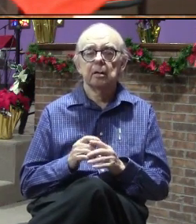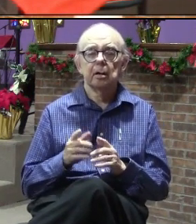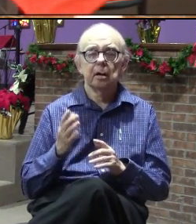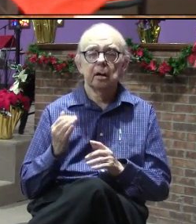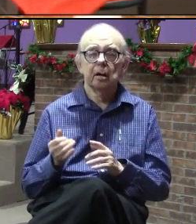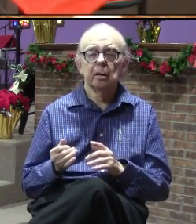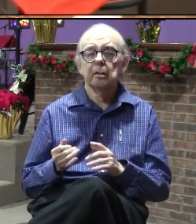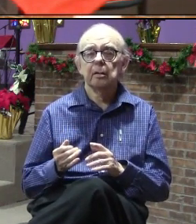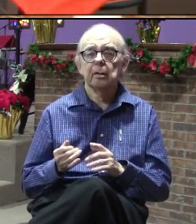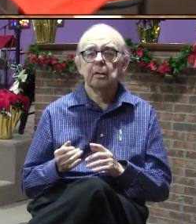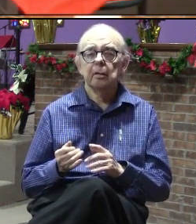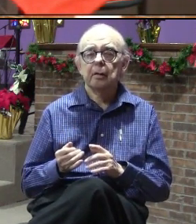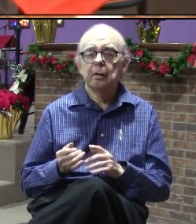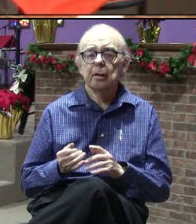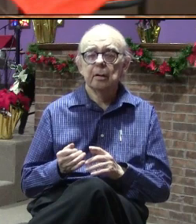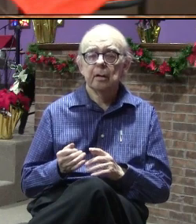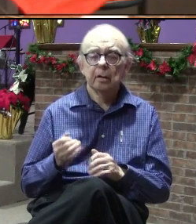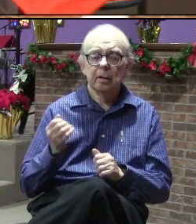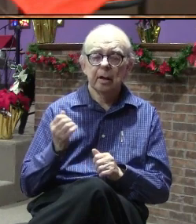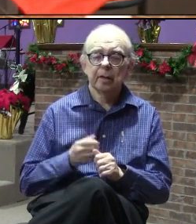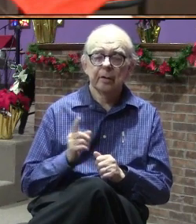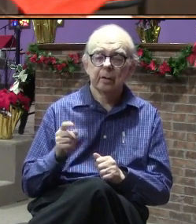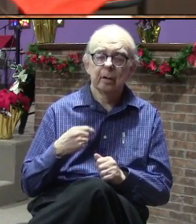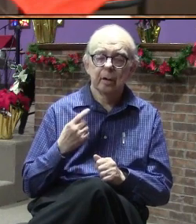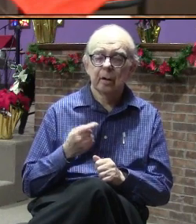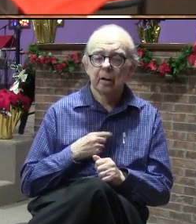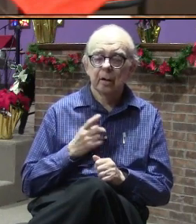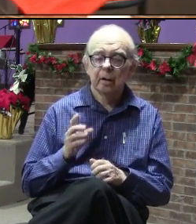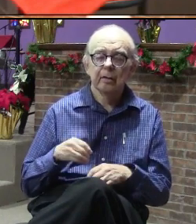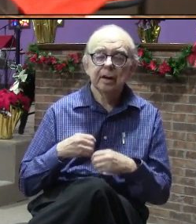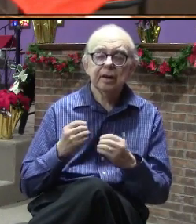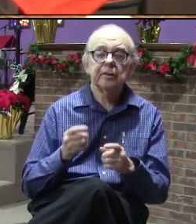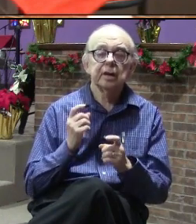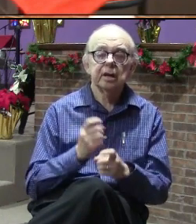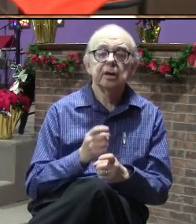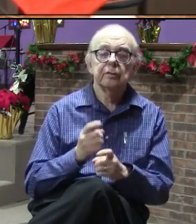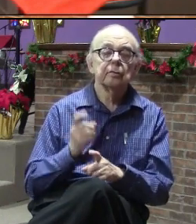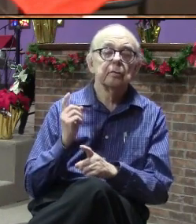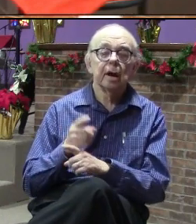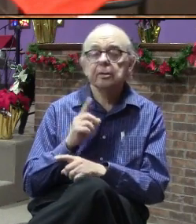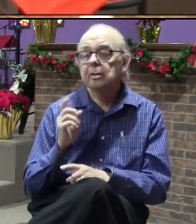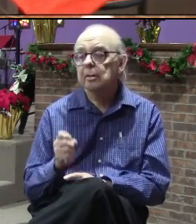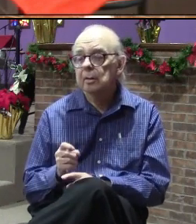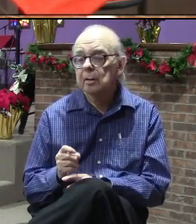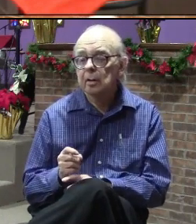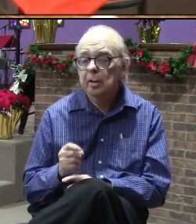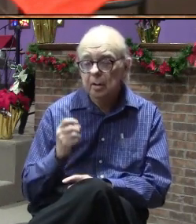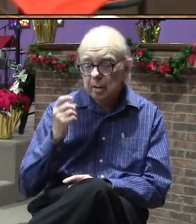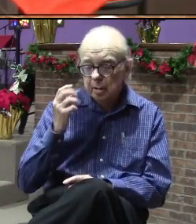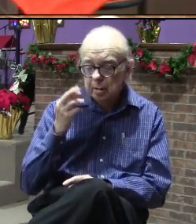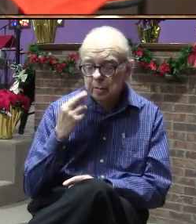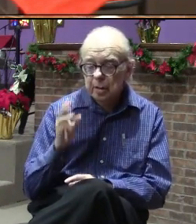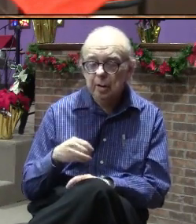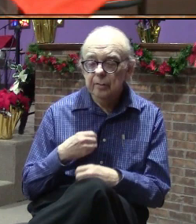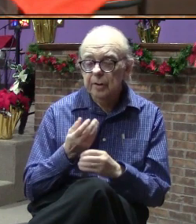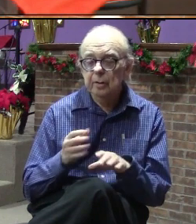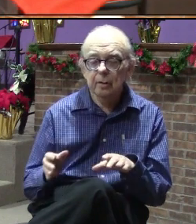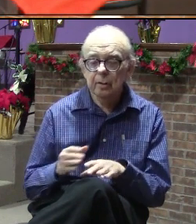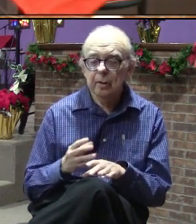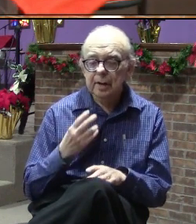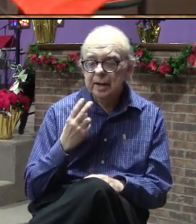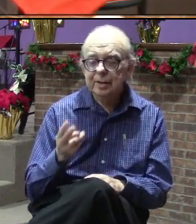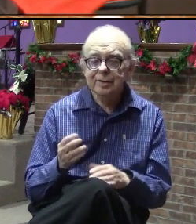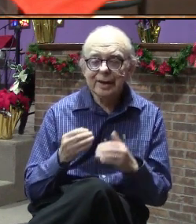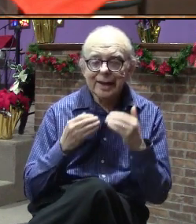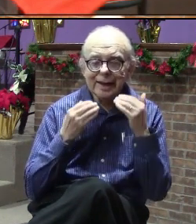Because every one of us love giving gifts, right? And the reason that we love giving gifts is we love to see the